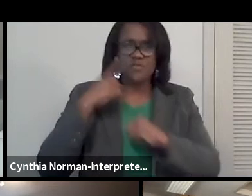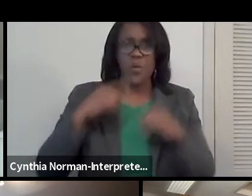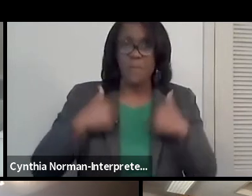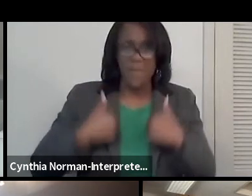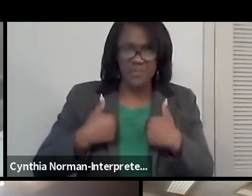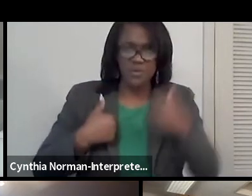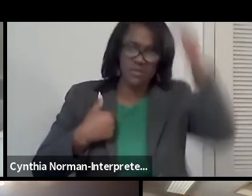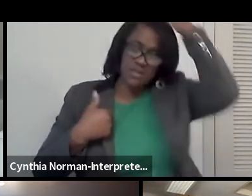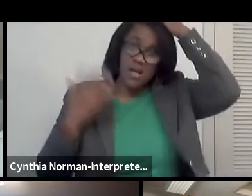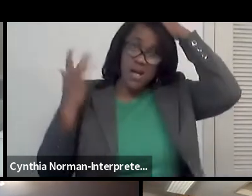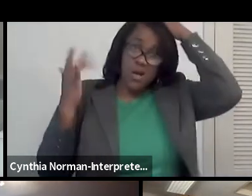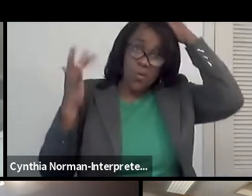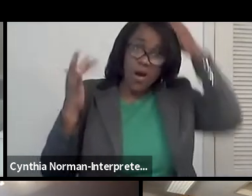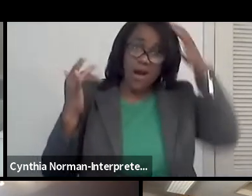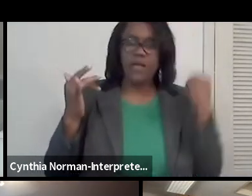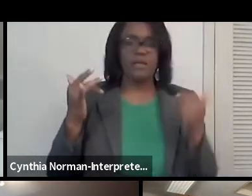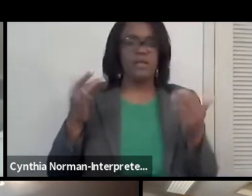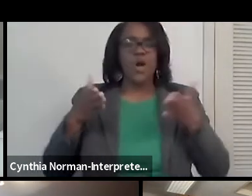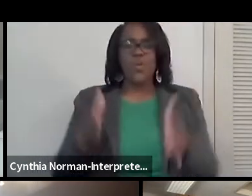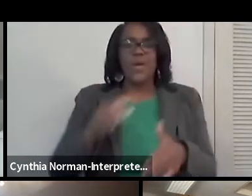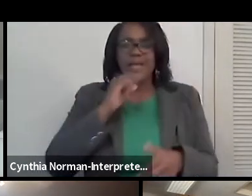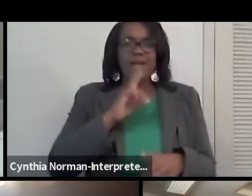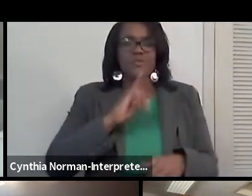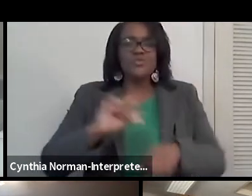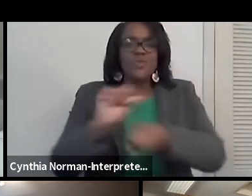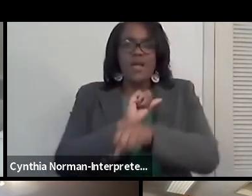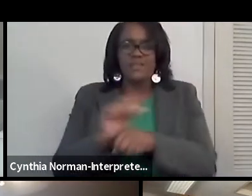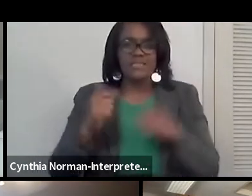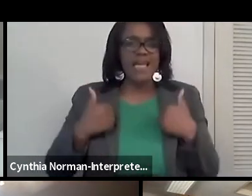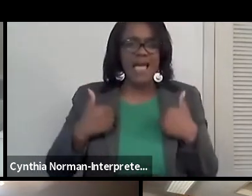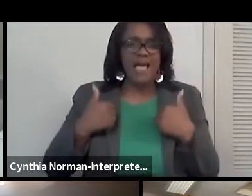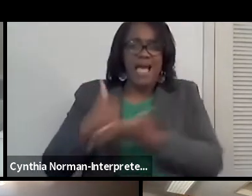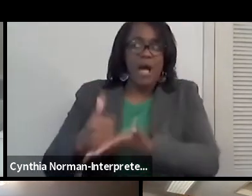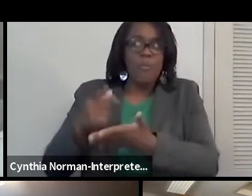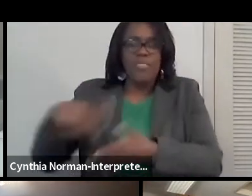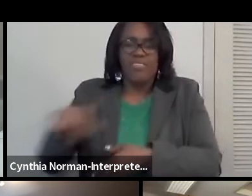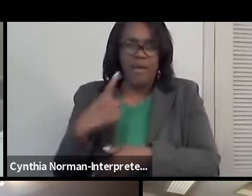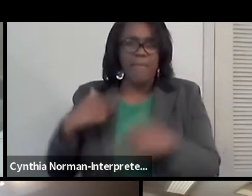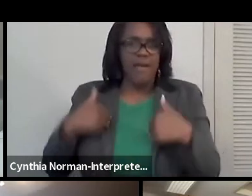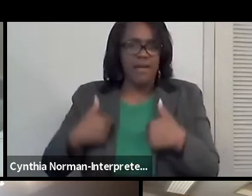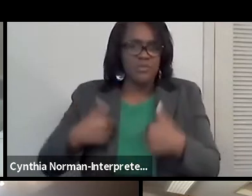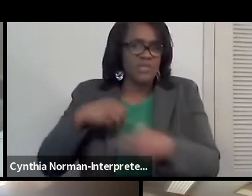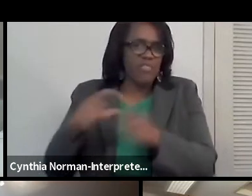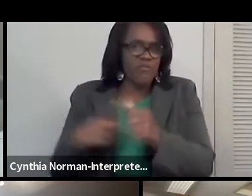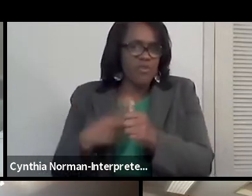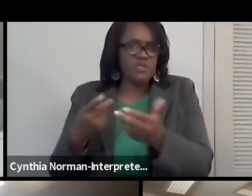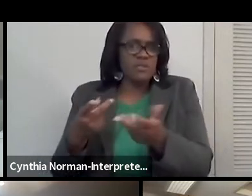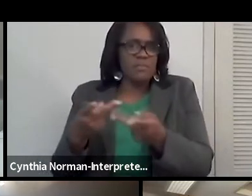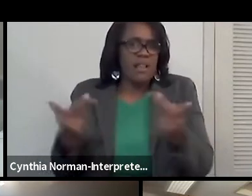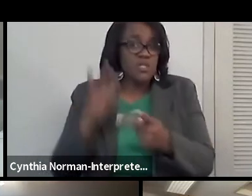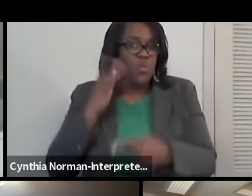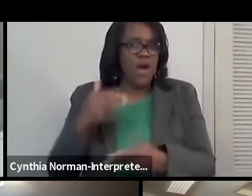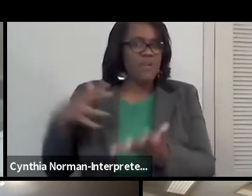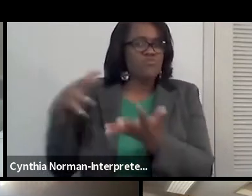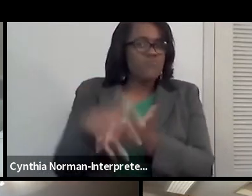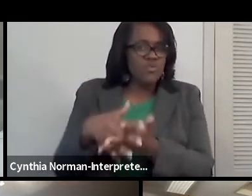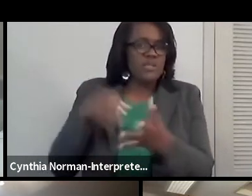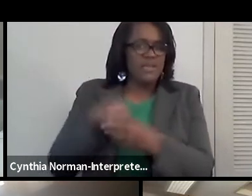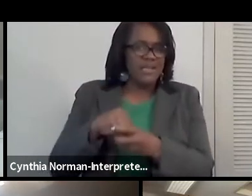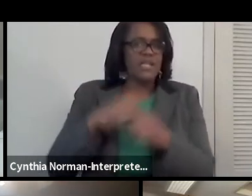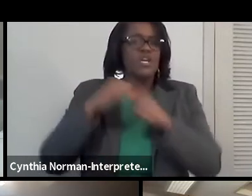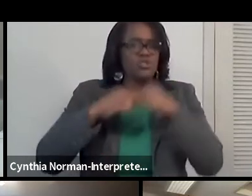was done in a way that doesn't actually help the mammals in the first place, because it was based and rooted in structural racism